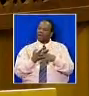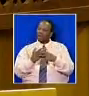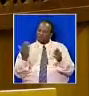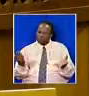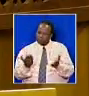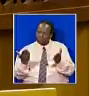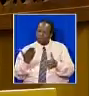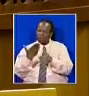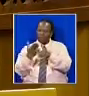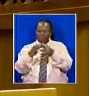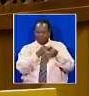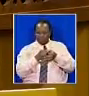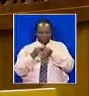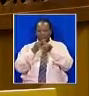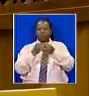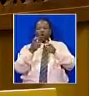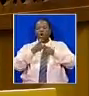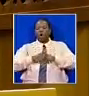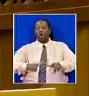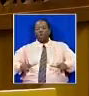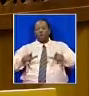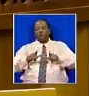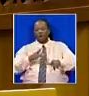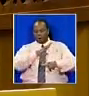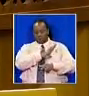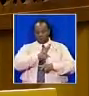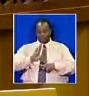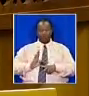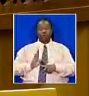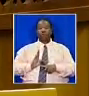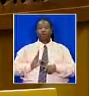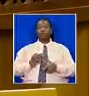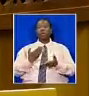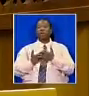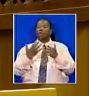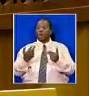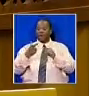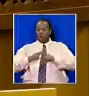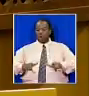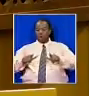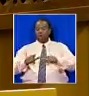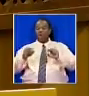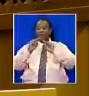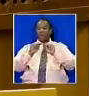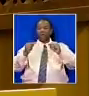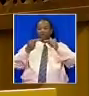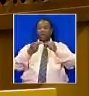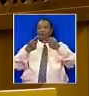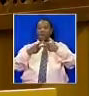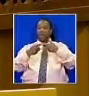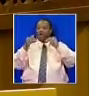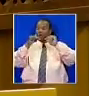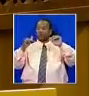of local governments or local authorities at the local, national, regional, and continental